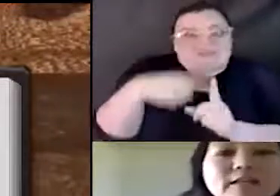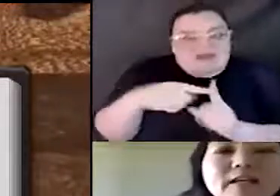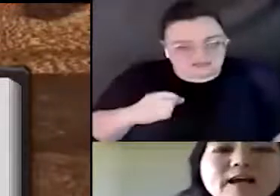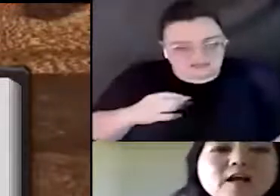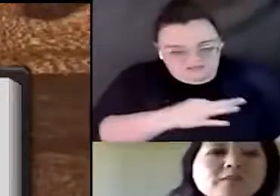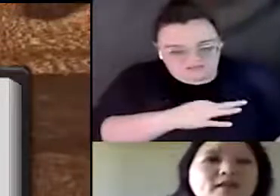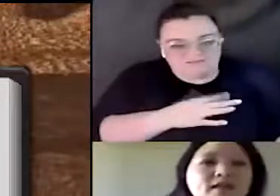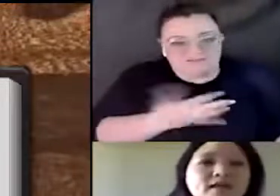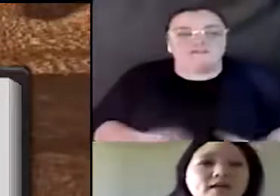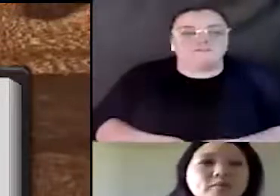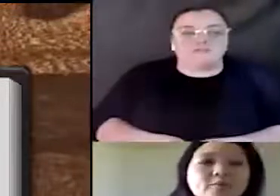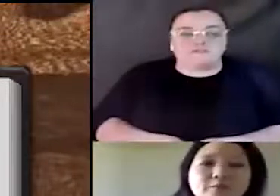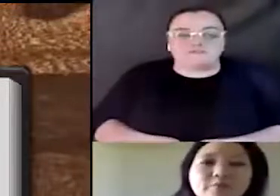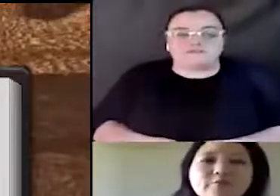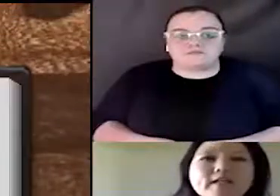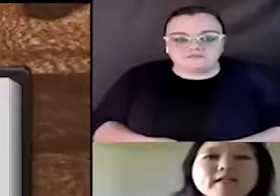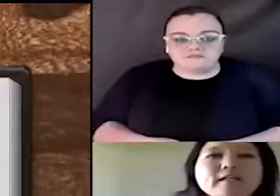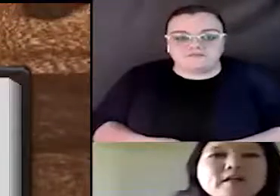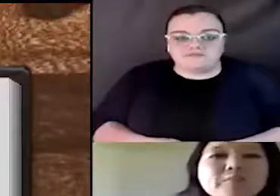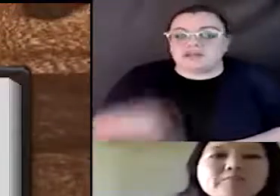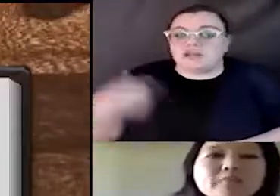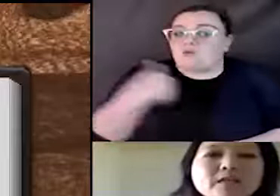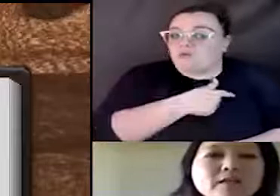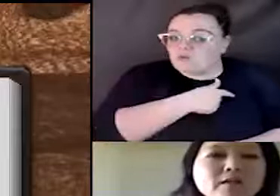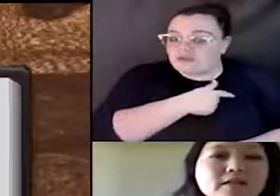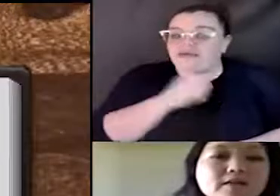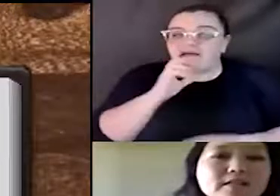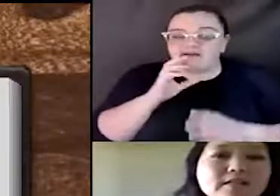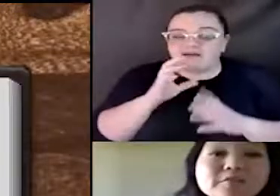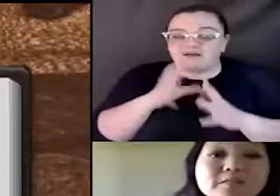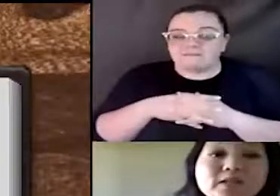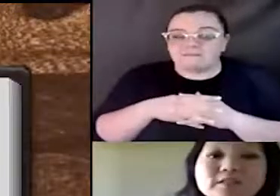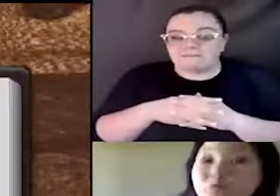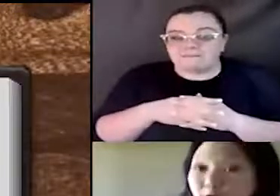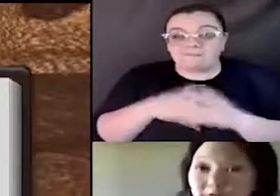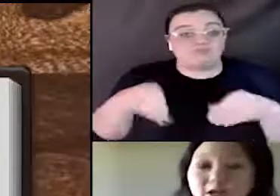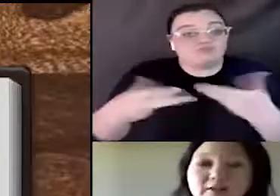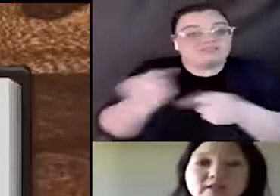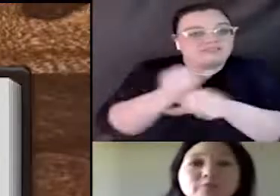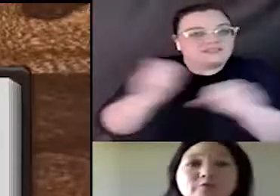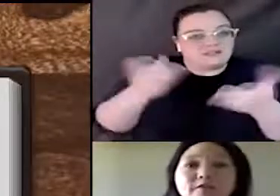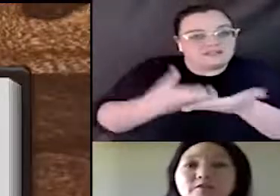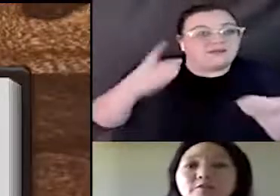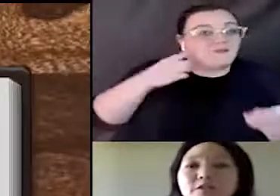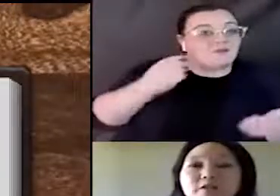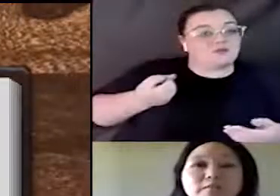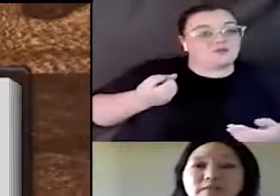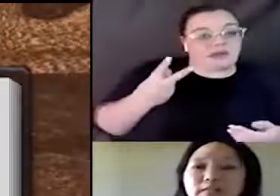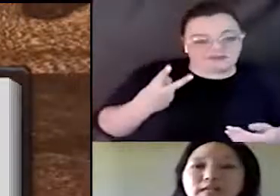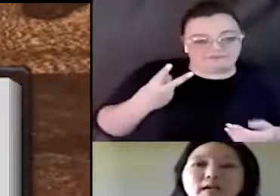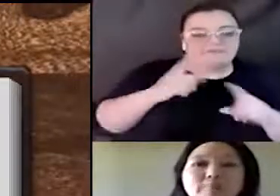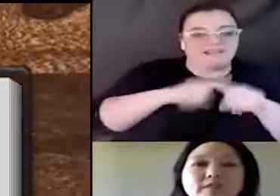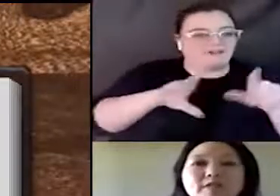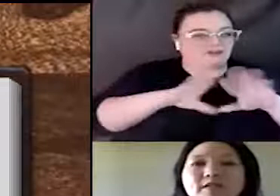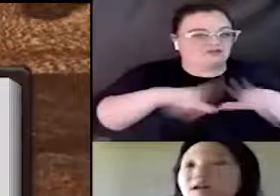can see, we provided safety supplies to 12 childcare providers, which